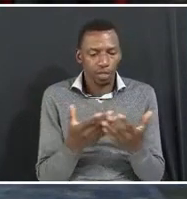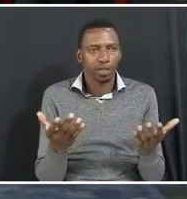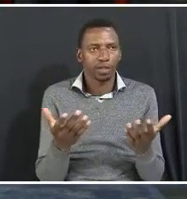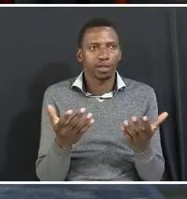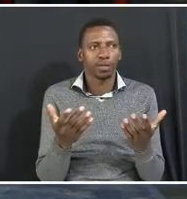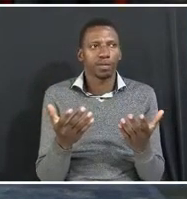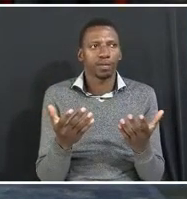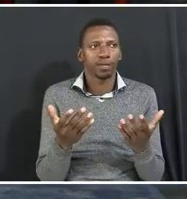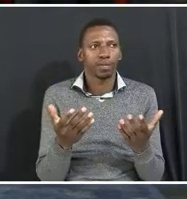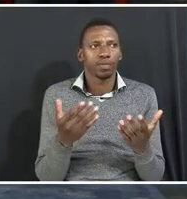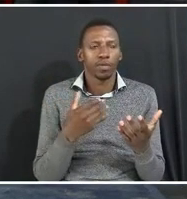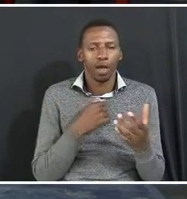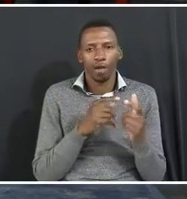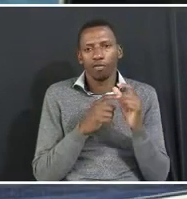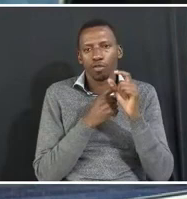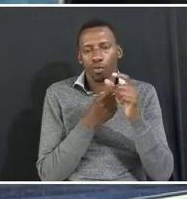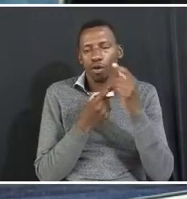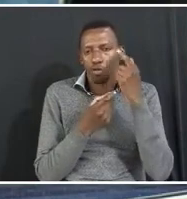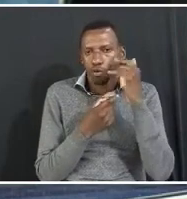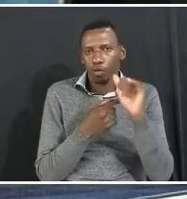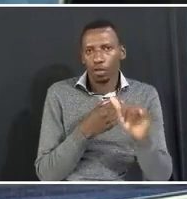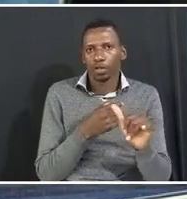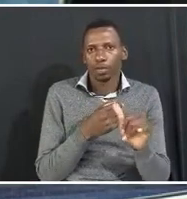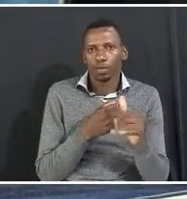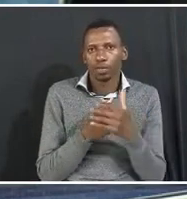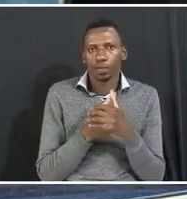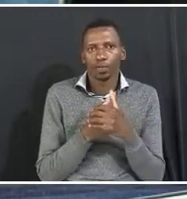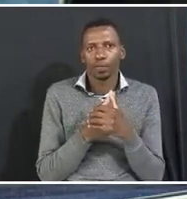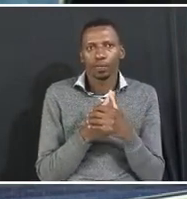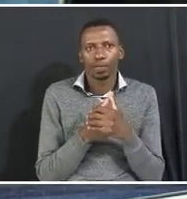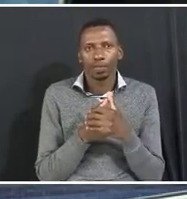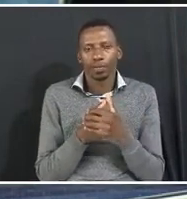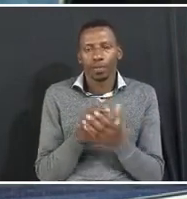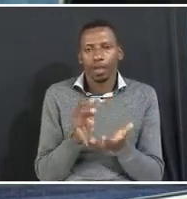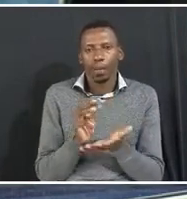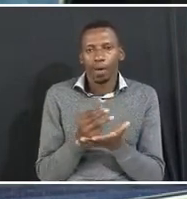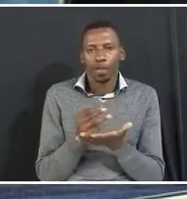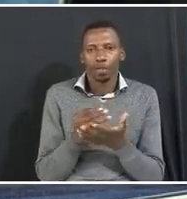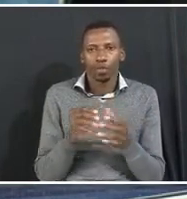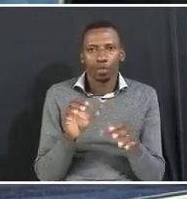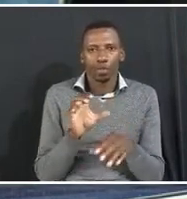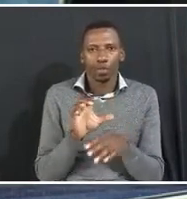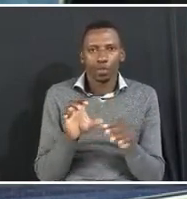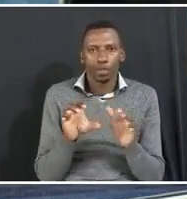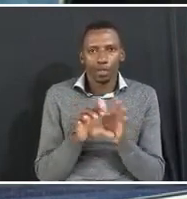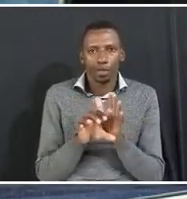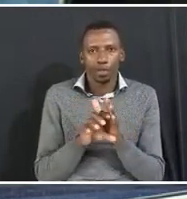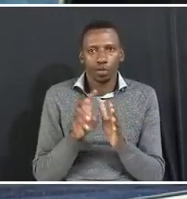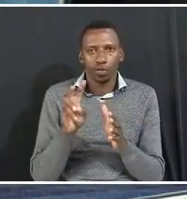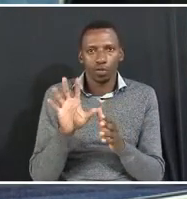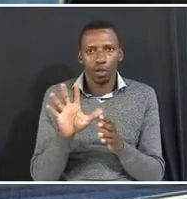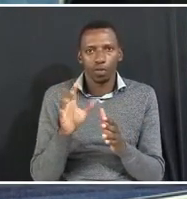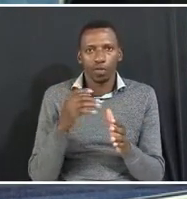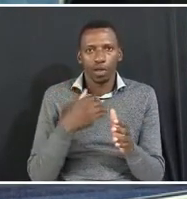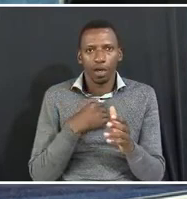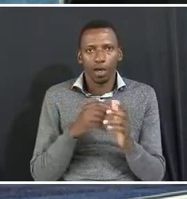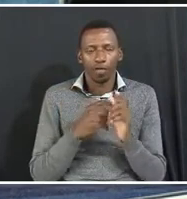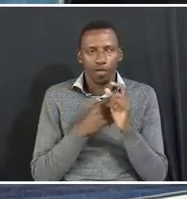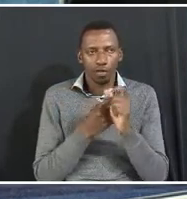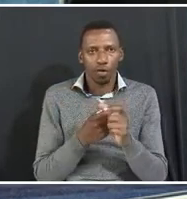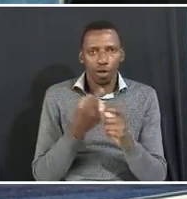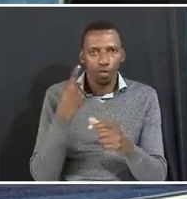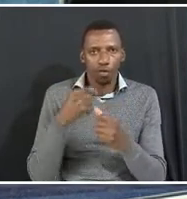first, there's a reward for it. And the same is said in Matthew 25. Yeah, there's a reward for the activities that we